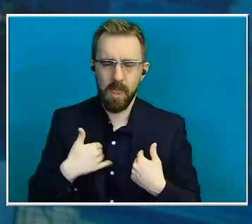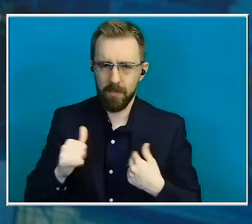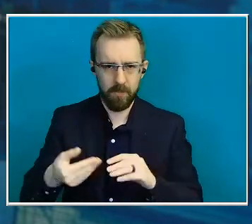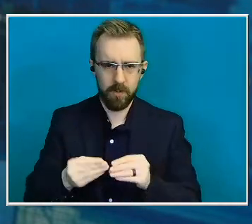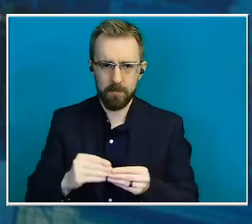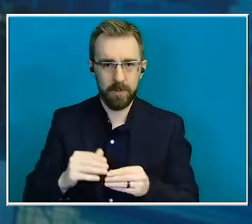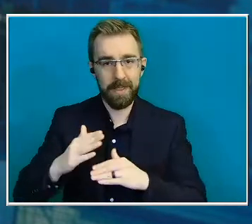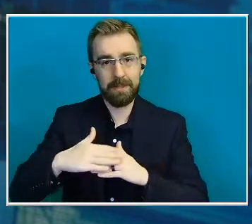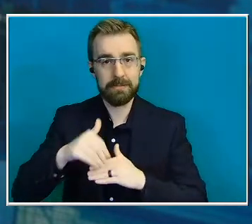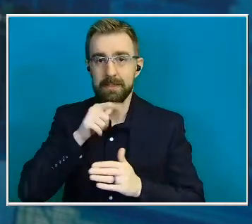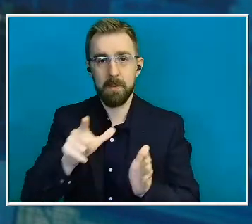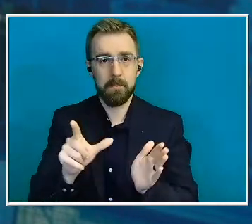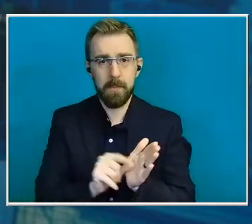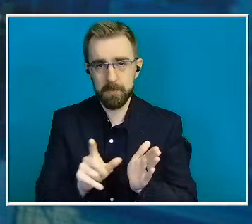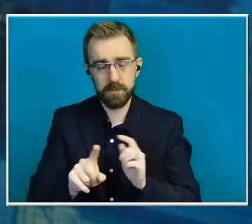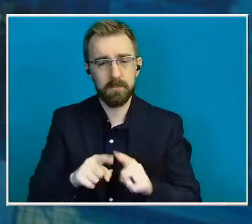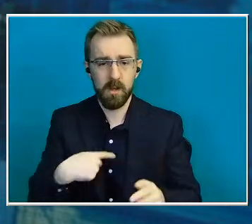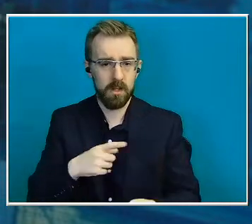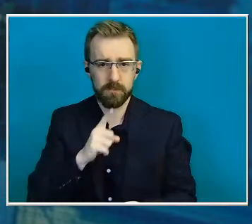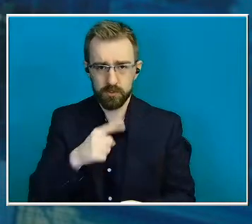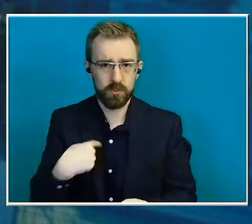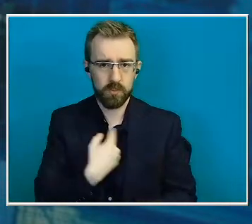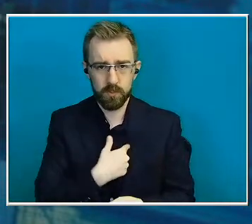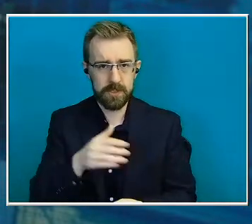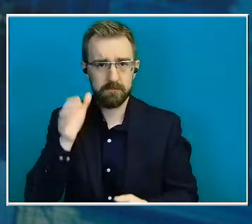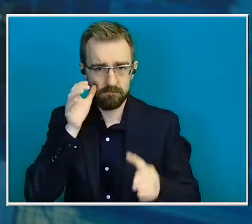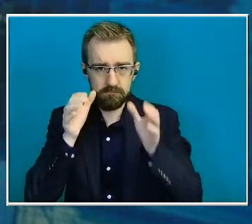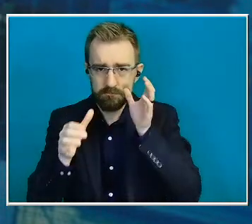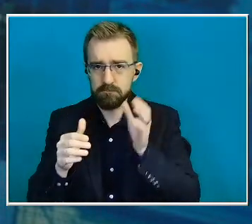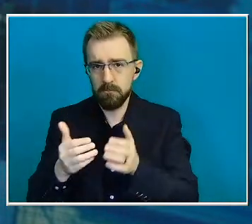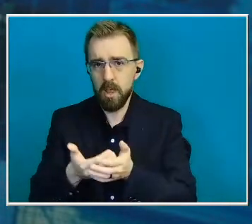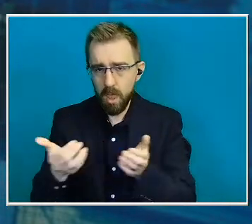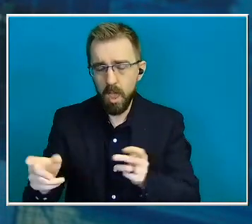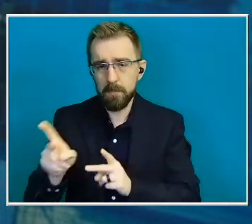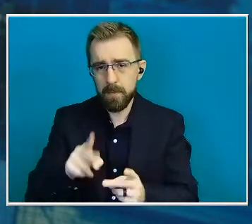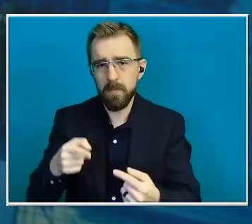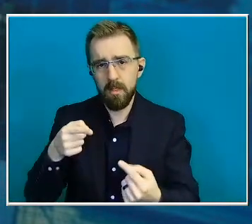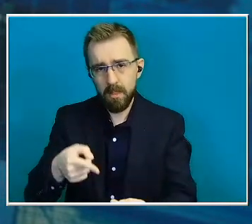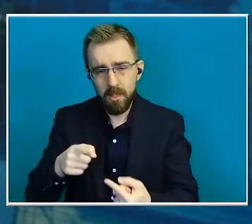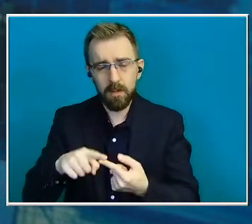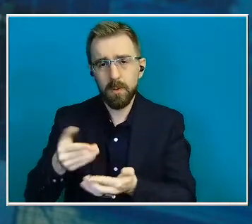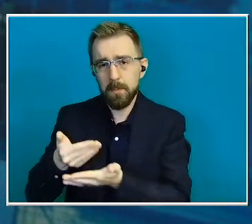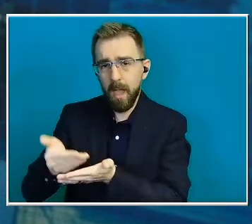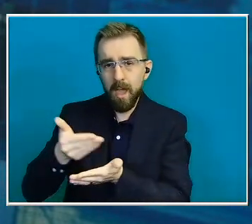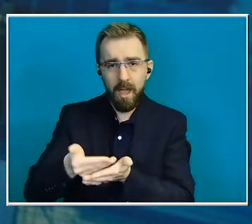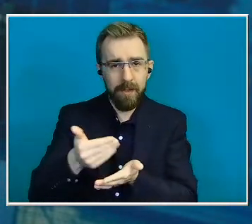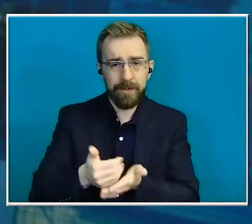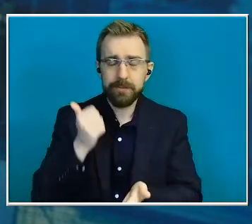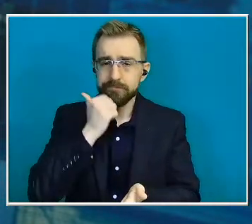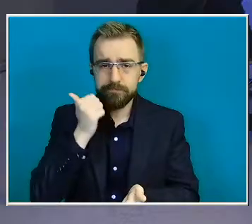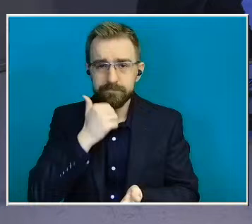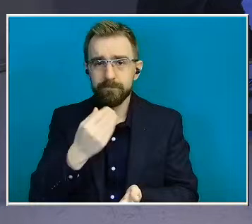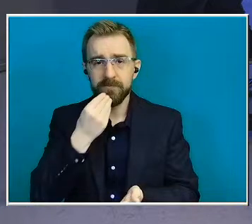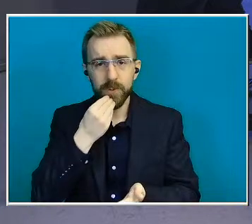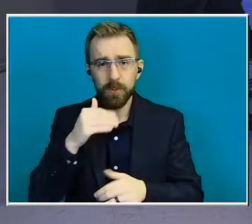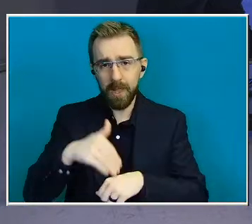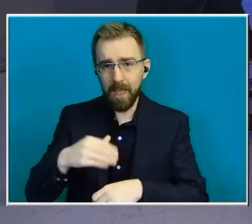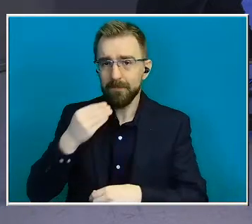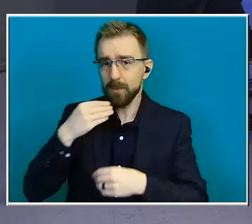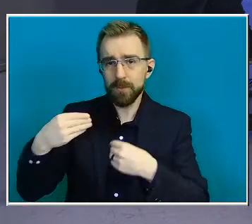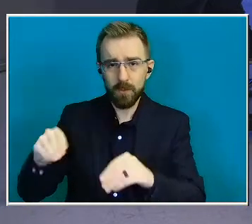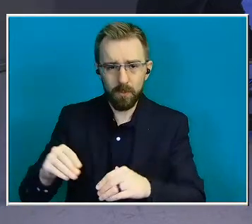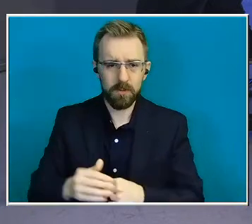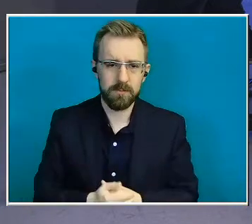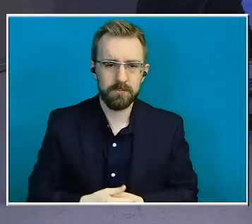I'm sure we hear a lot. People are struggling to buy food at the grocery stores. And all I know is it's harder to keep